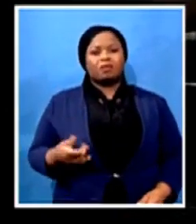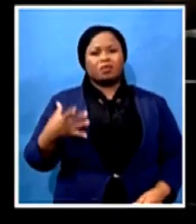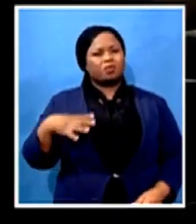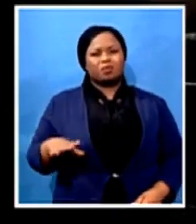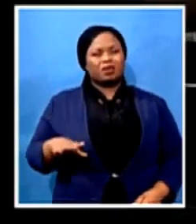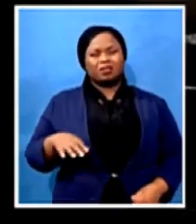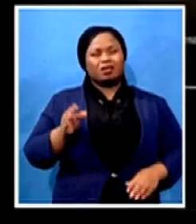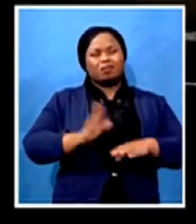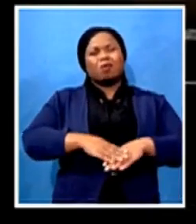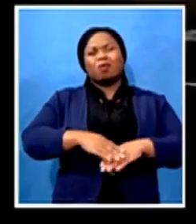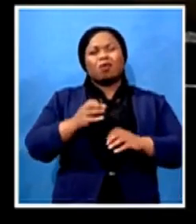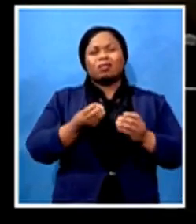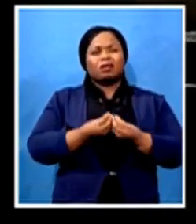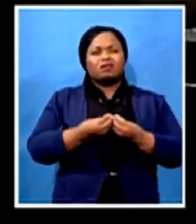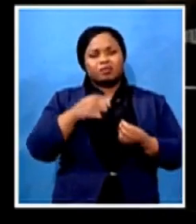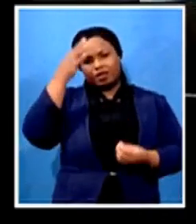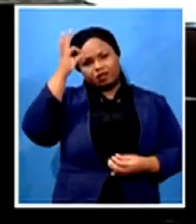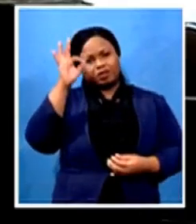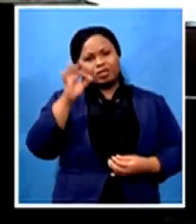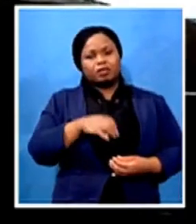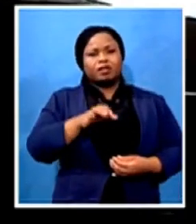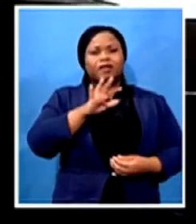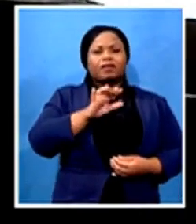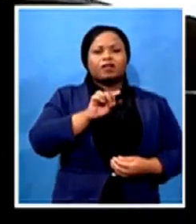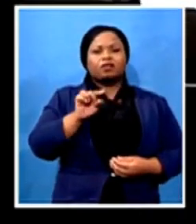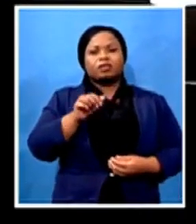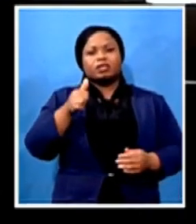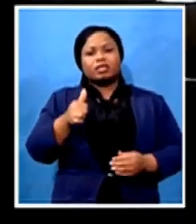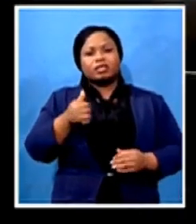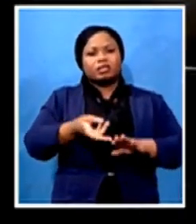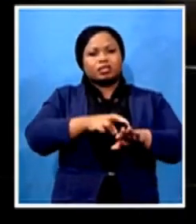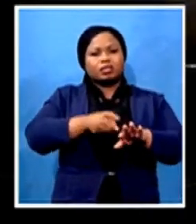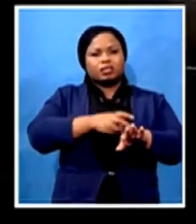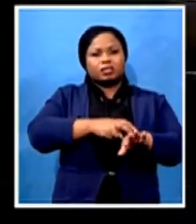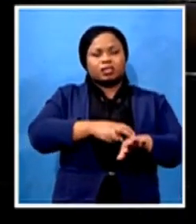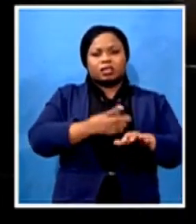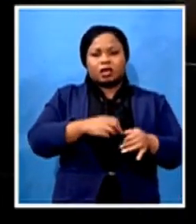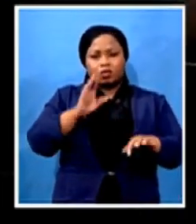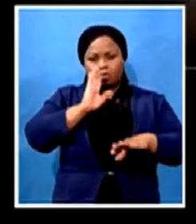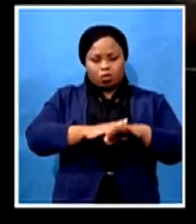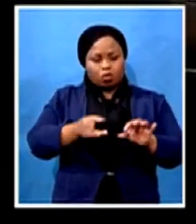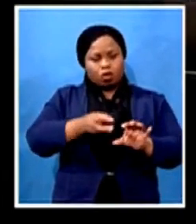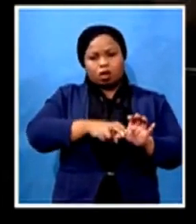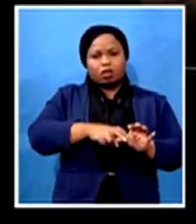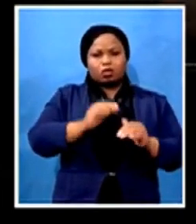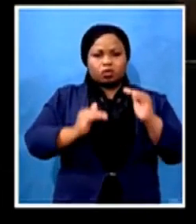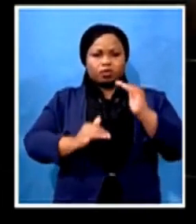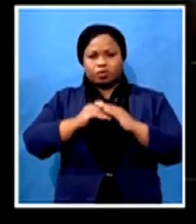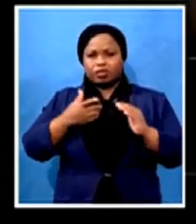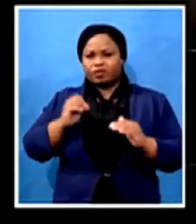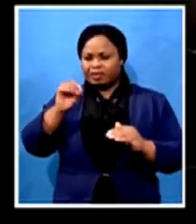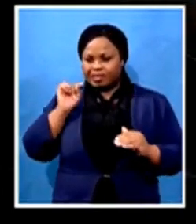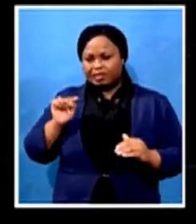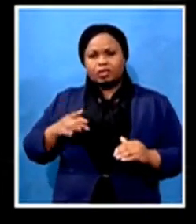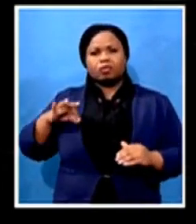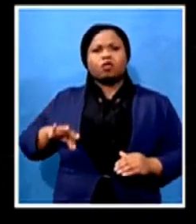6 passengers that were taken out from our vehicles, that's exactly our profit. We just want them to help us with